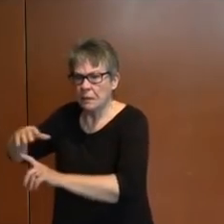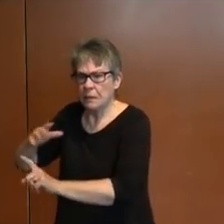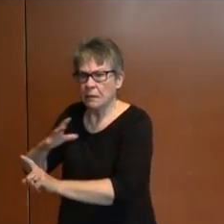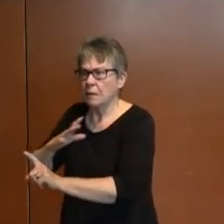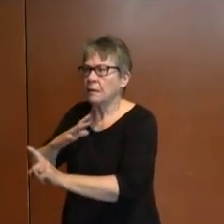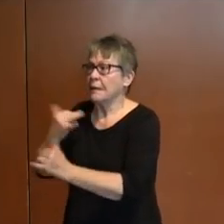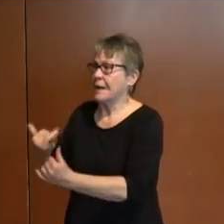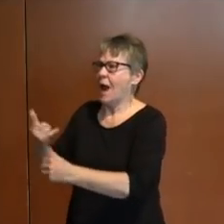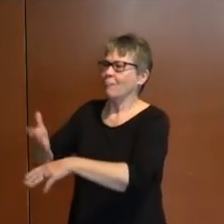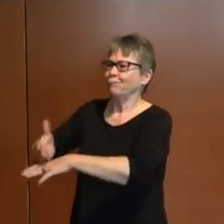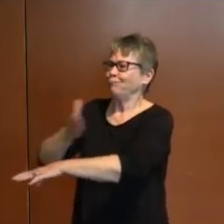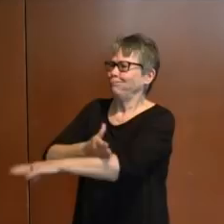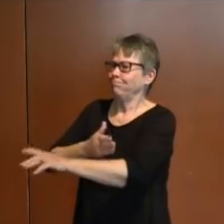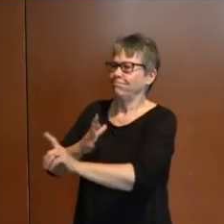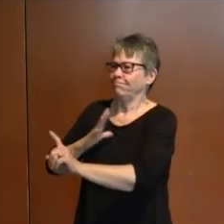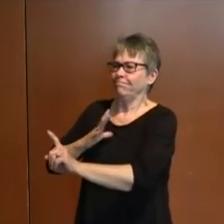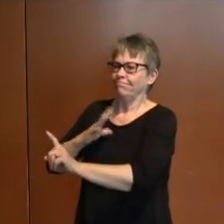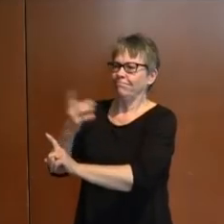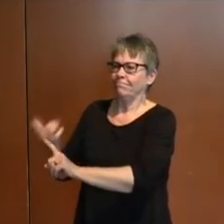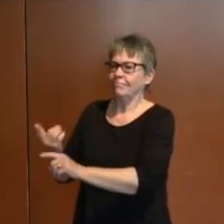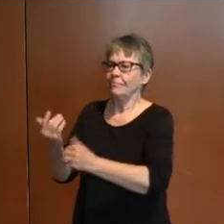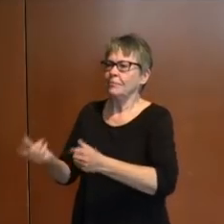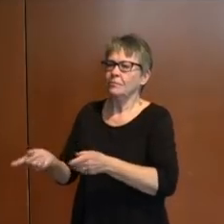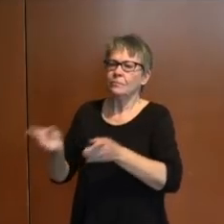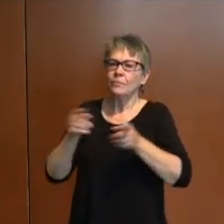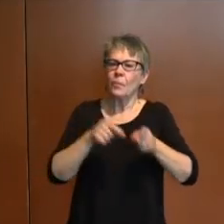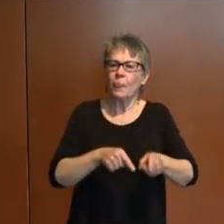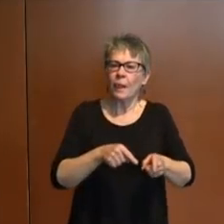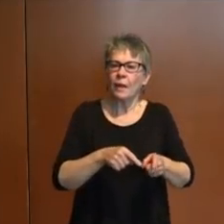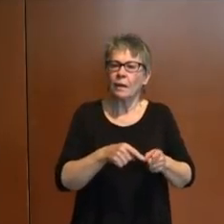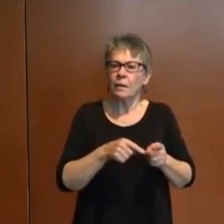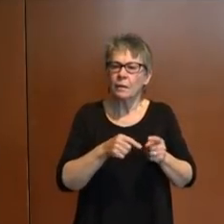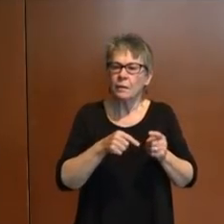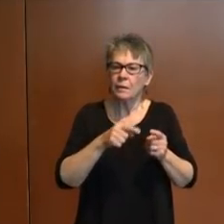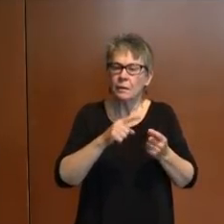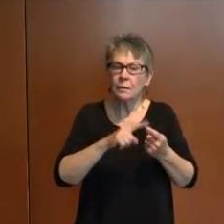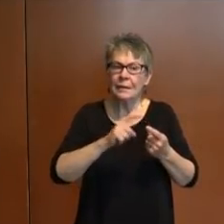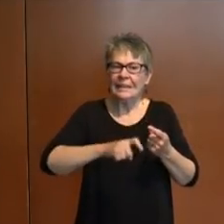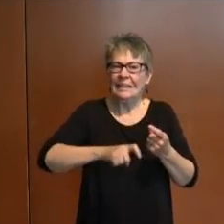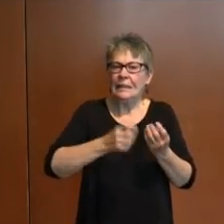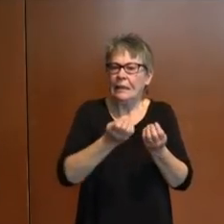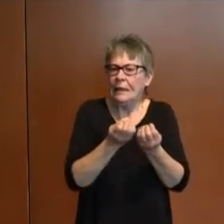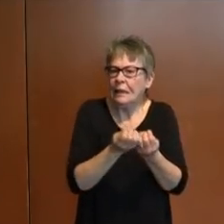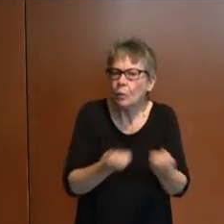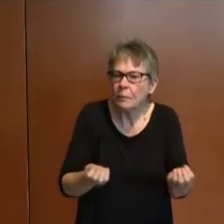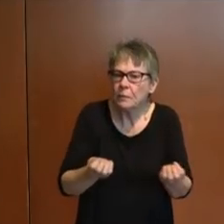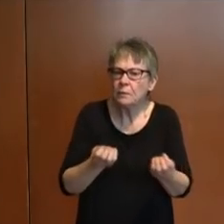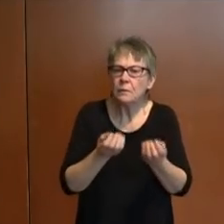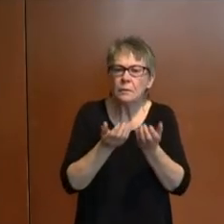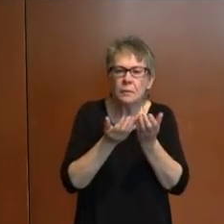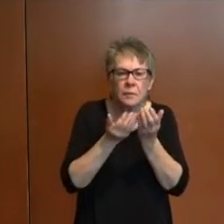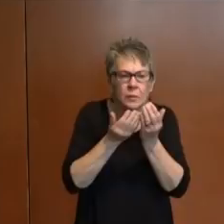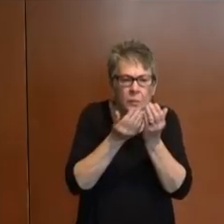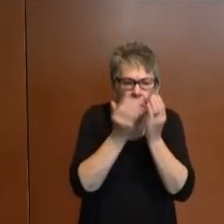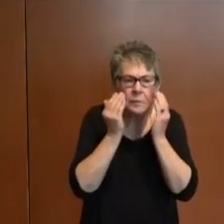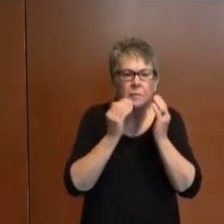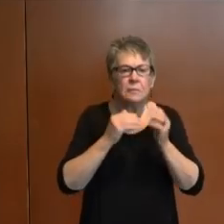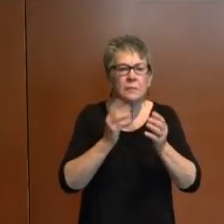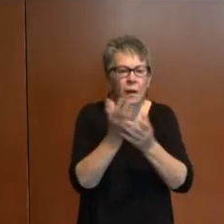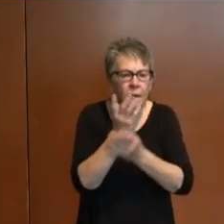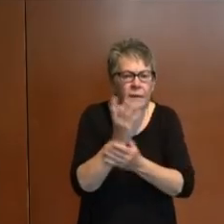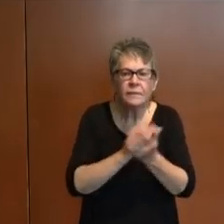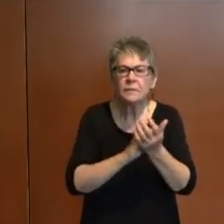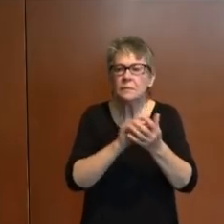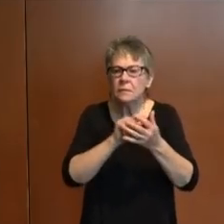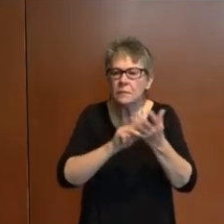There's constraint on PPE, protective equipment for our healthcare workers. And there's a limited amount of healthcare workers, state